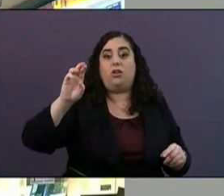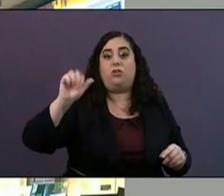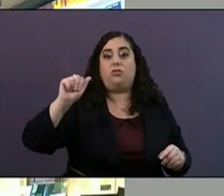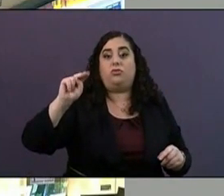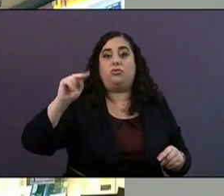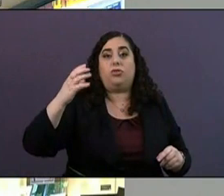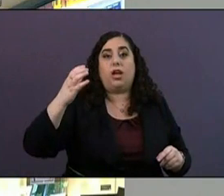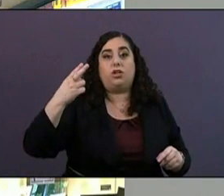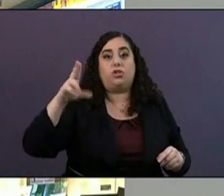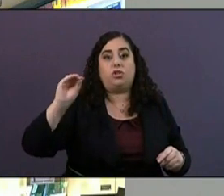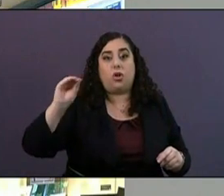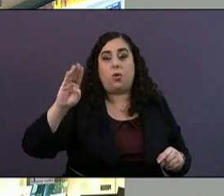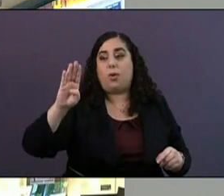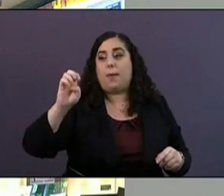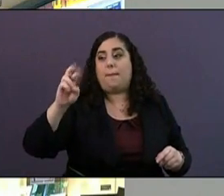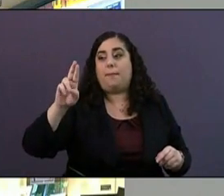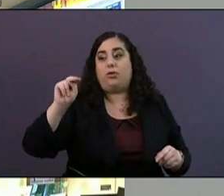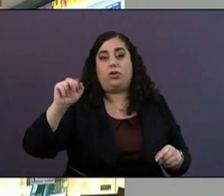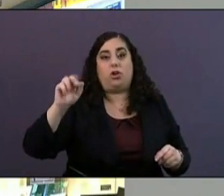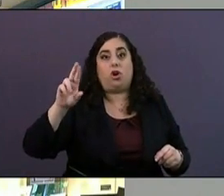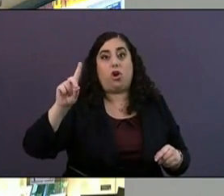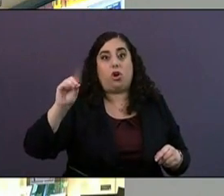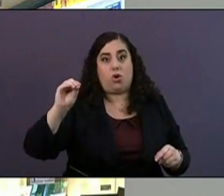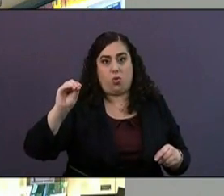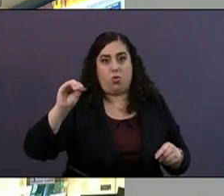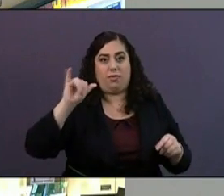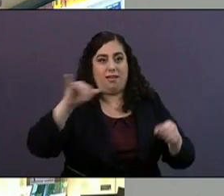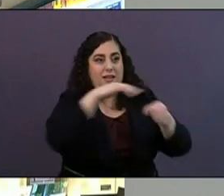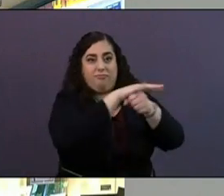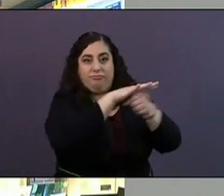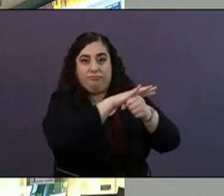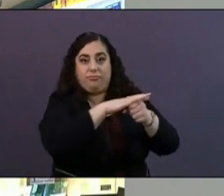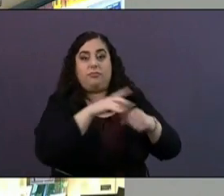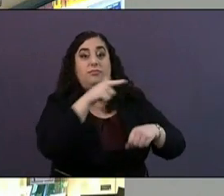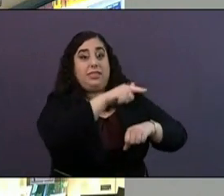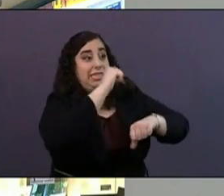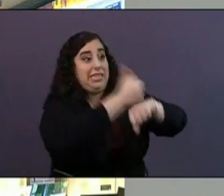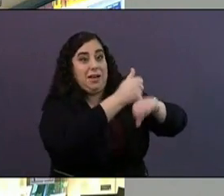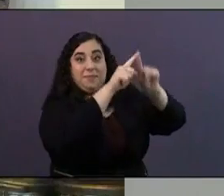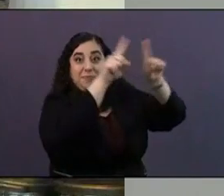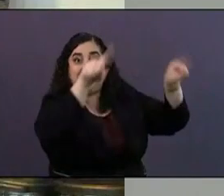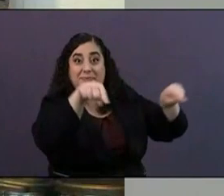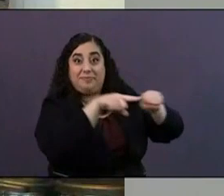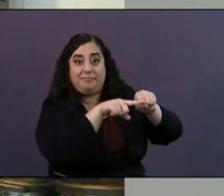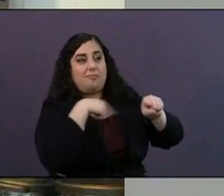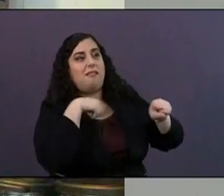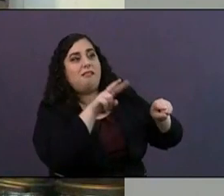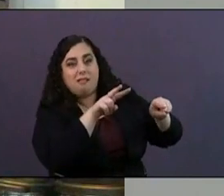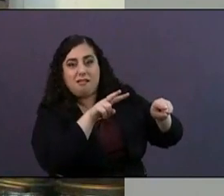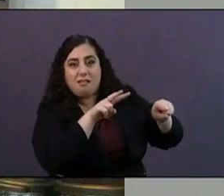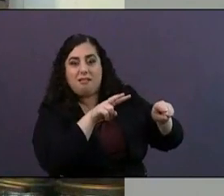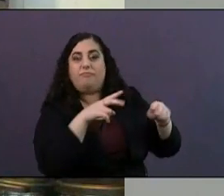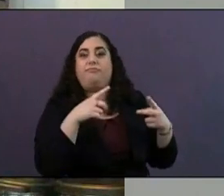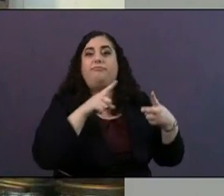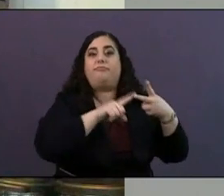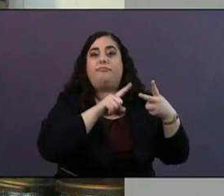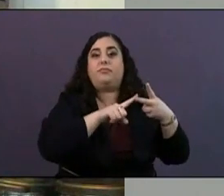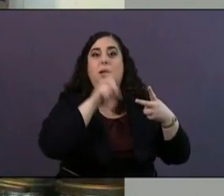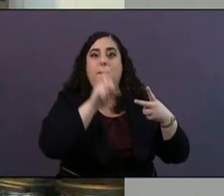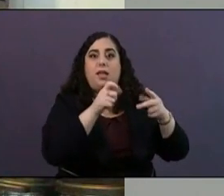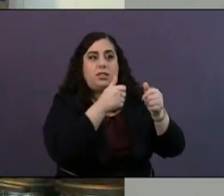they prepare to safely reopen to the public, including signage and sanitation, training and education, physical